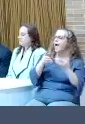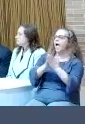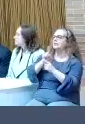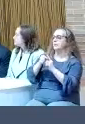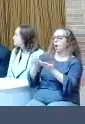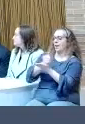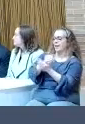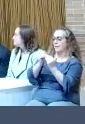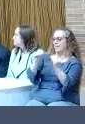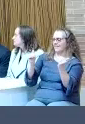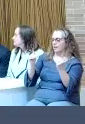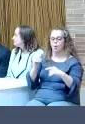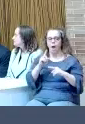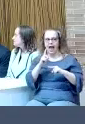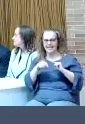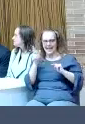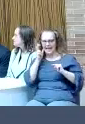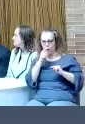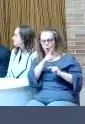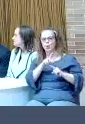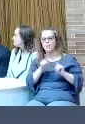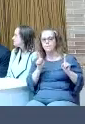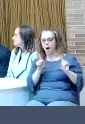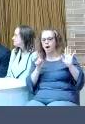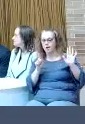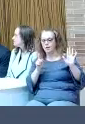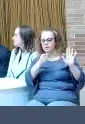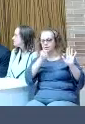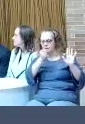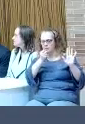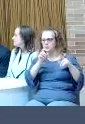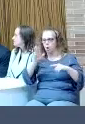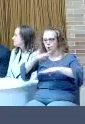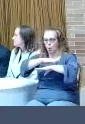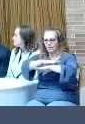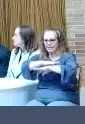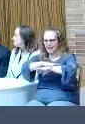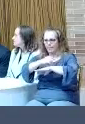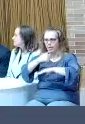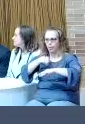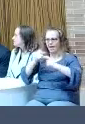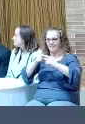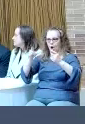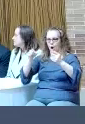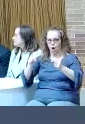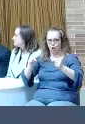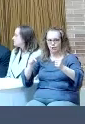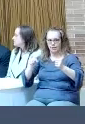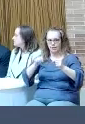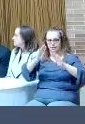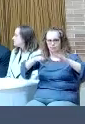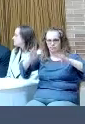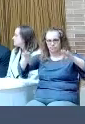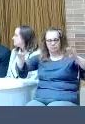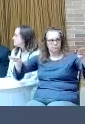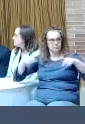okay because I can't hear you but we have we're going to have on your tables there are index cards so I would like for